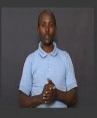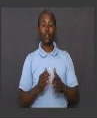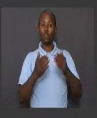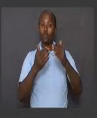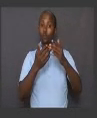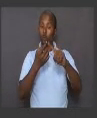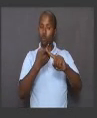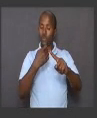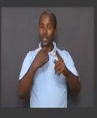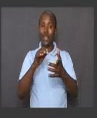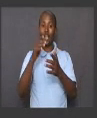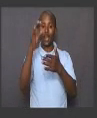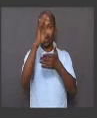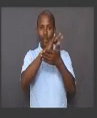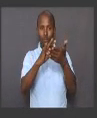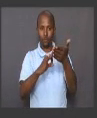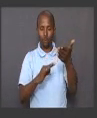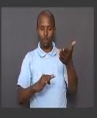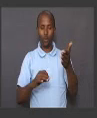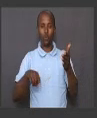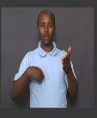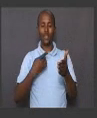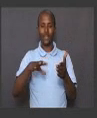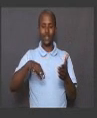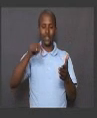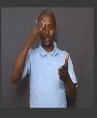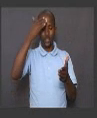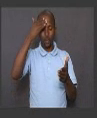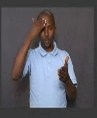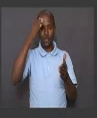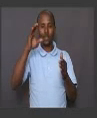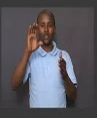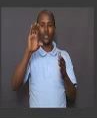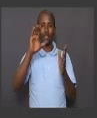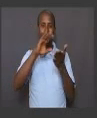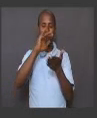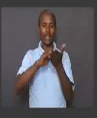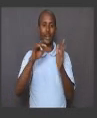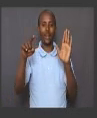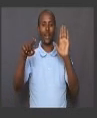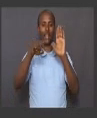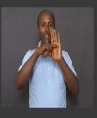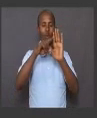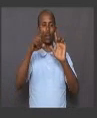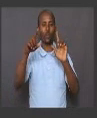From the circle equation, we determine the center to be negative 1,